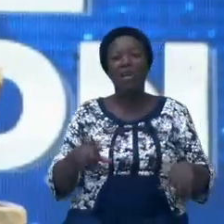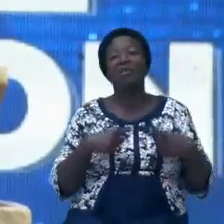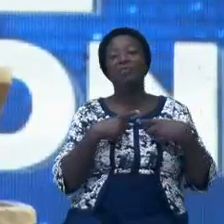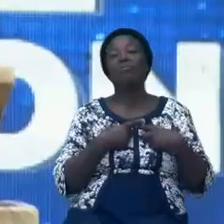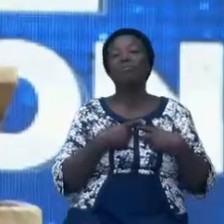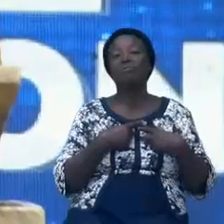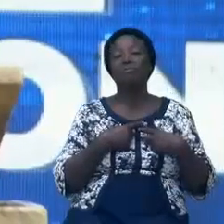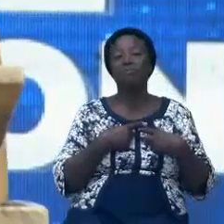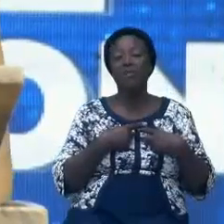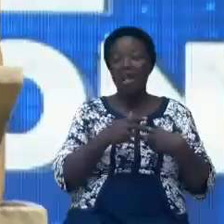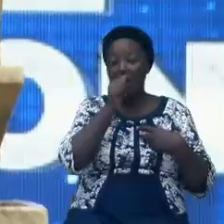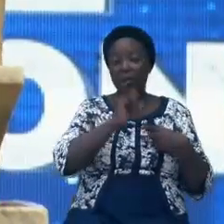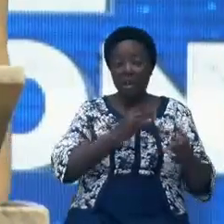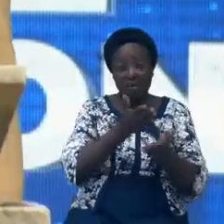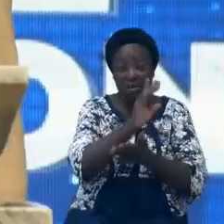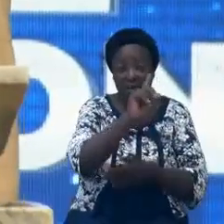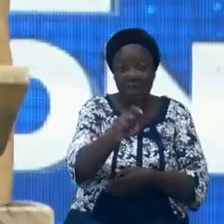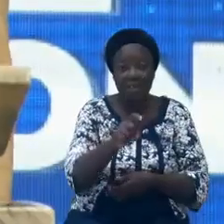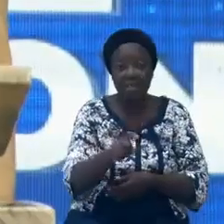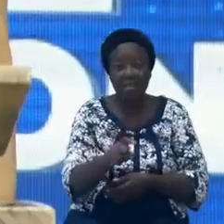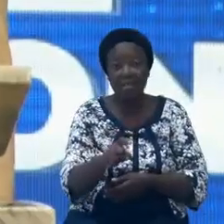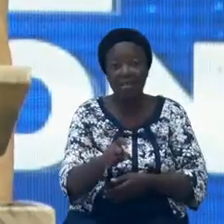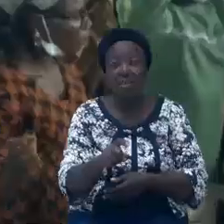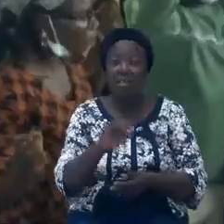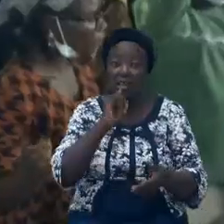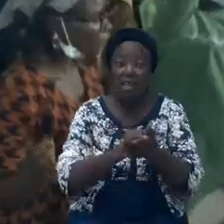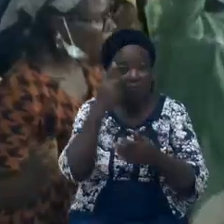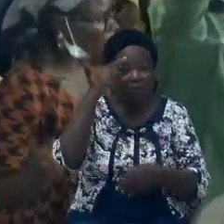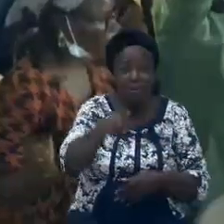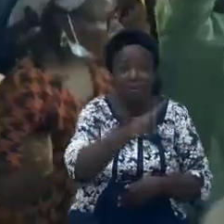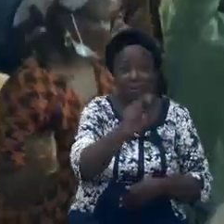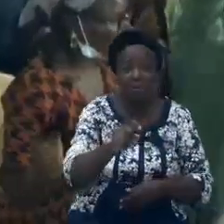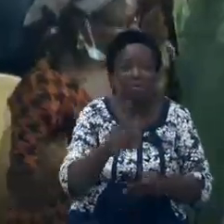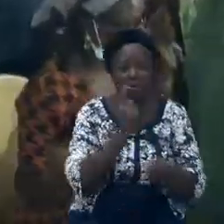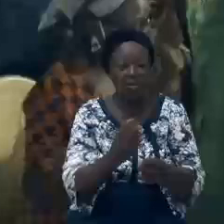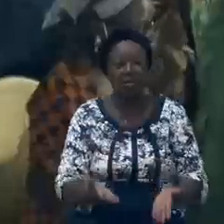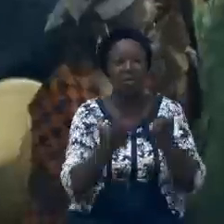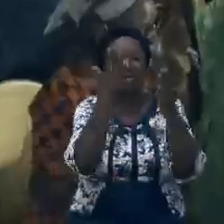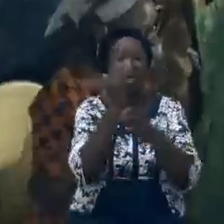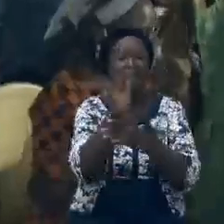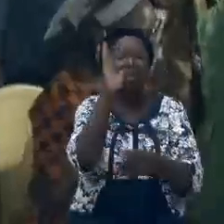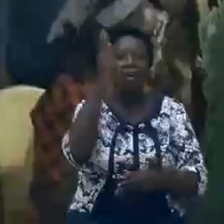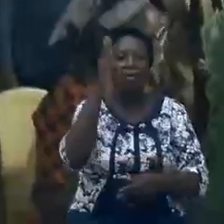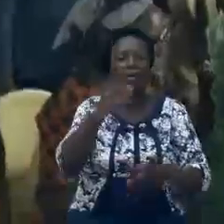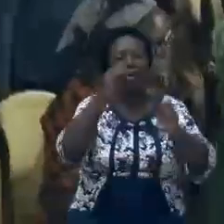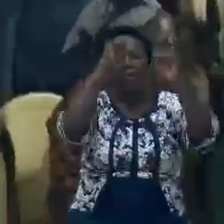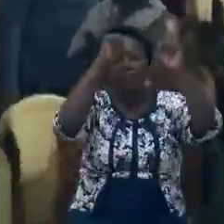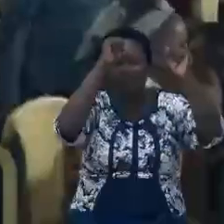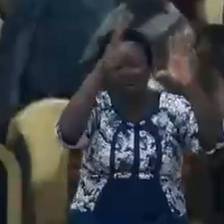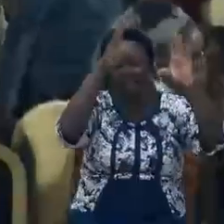the manifestation of the miracle upon my life. Am I right? Am I talking about